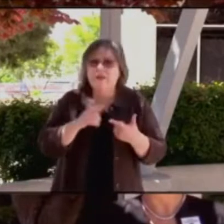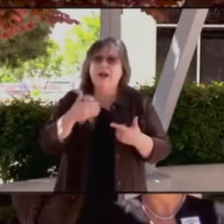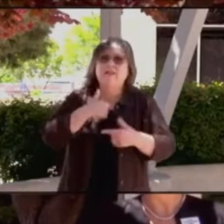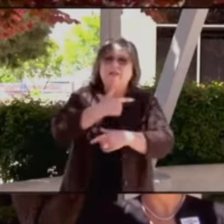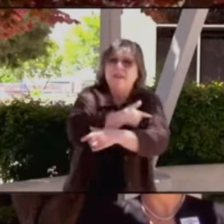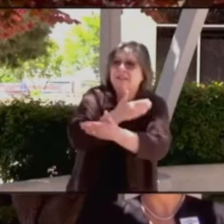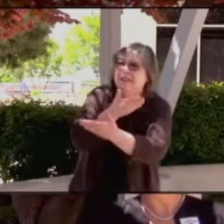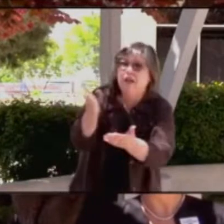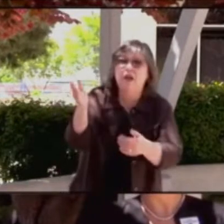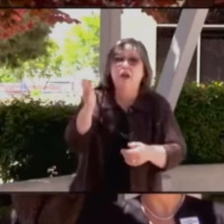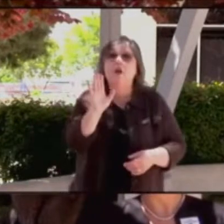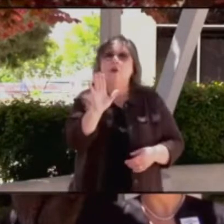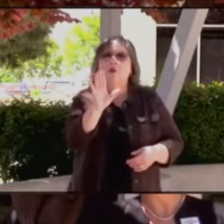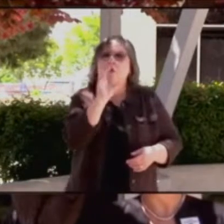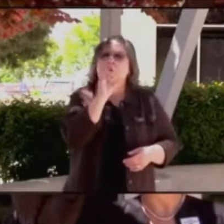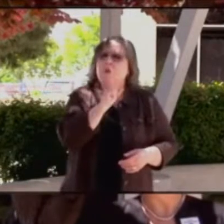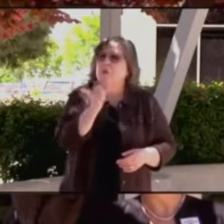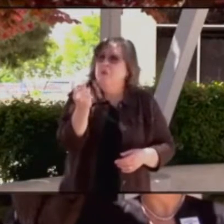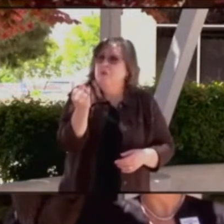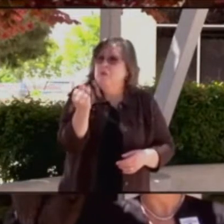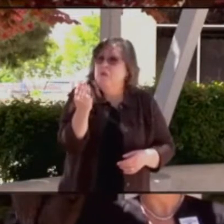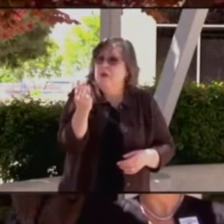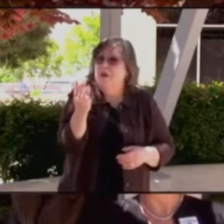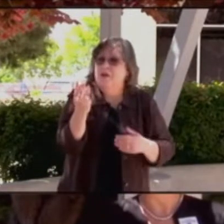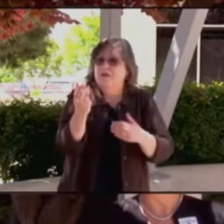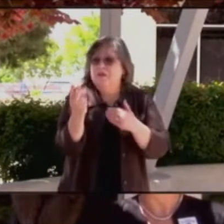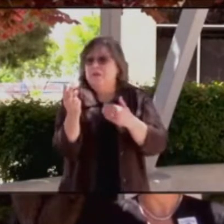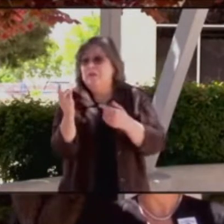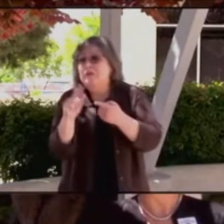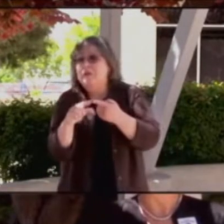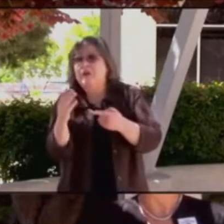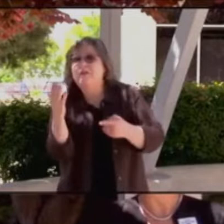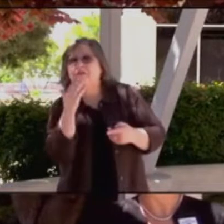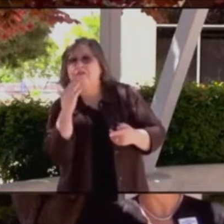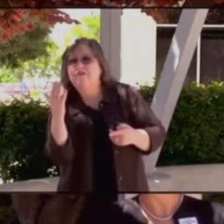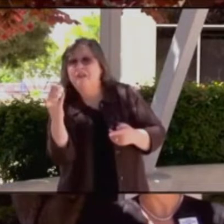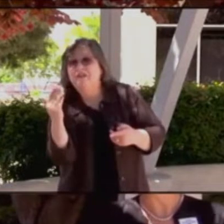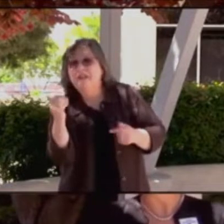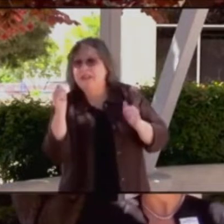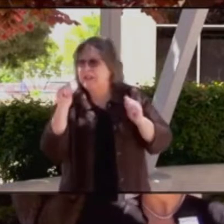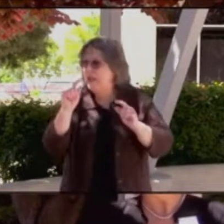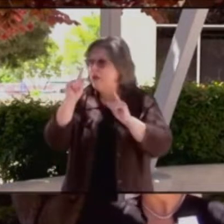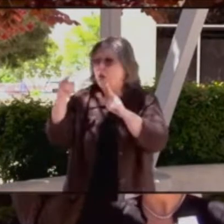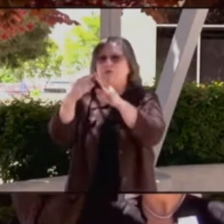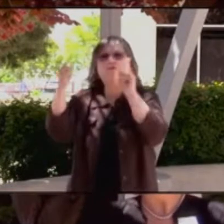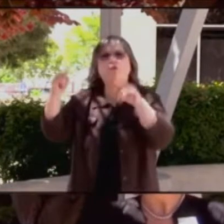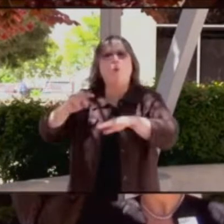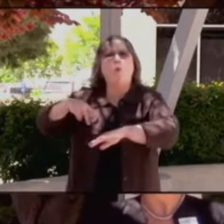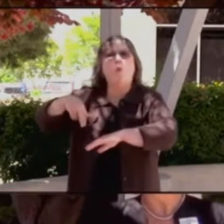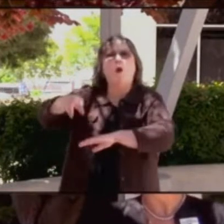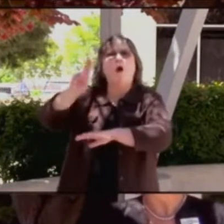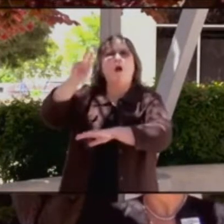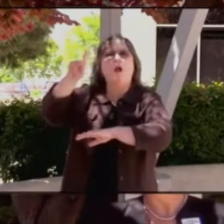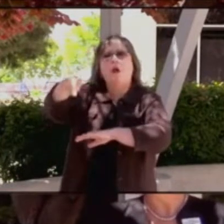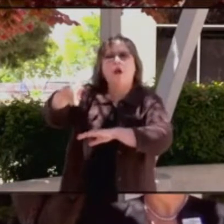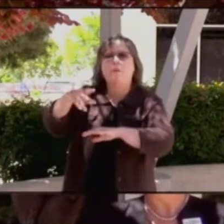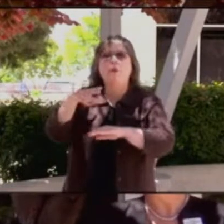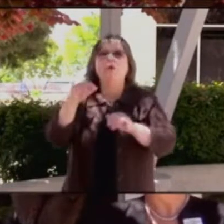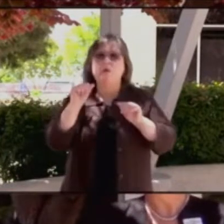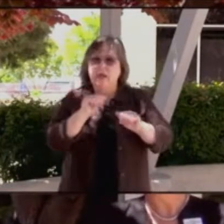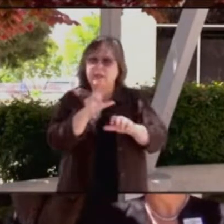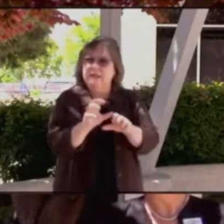12 to 15-year-old kids vaccinated, either by visiting a walk-up site or by scheduling an appointment at